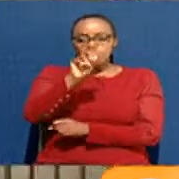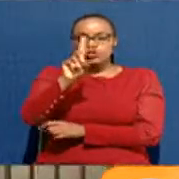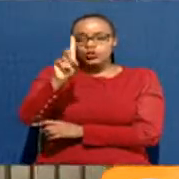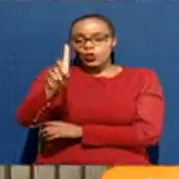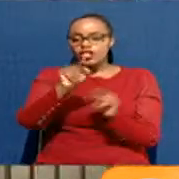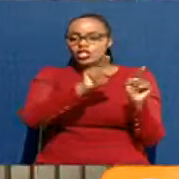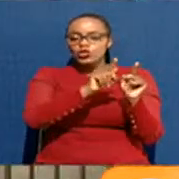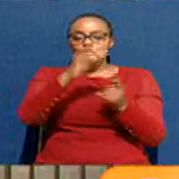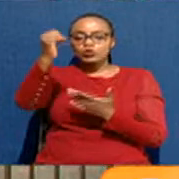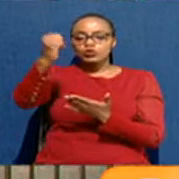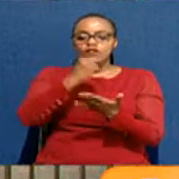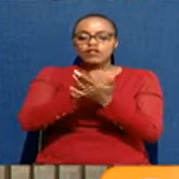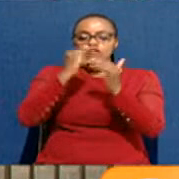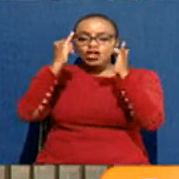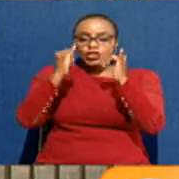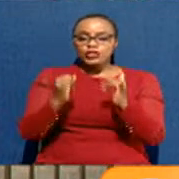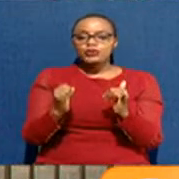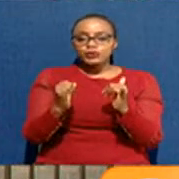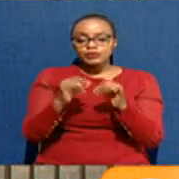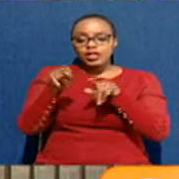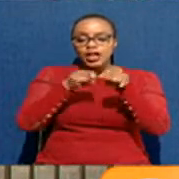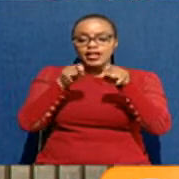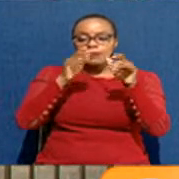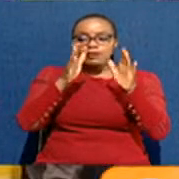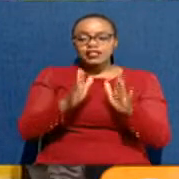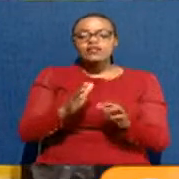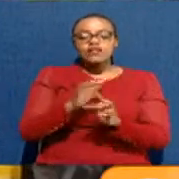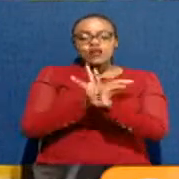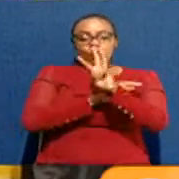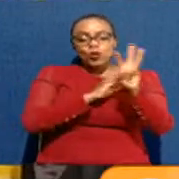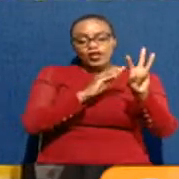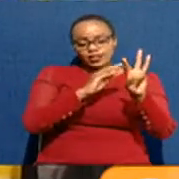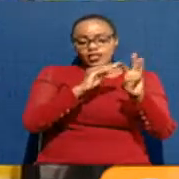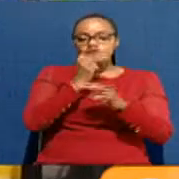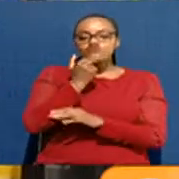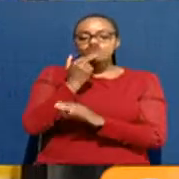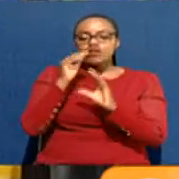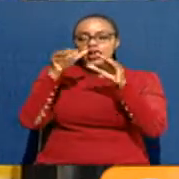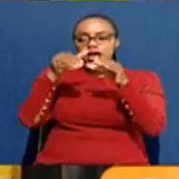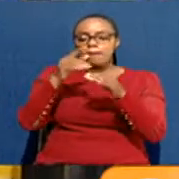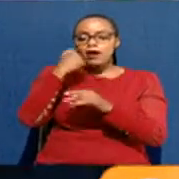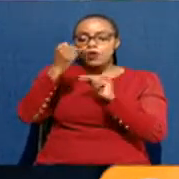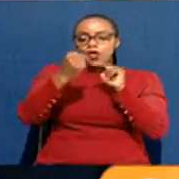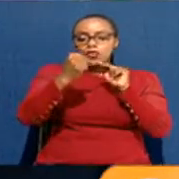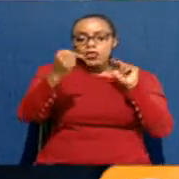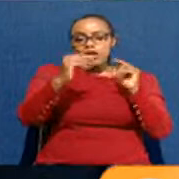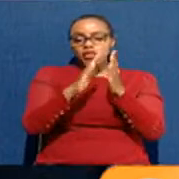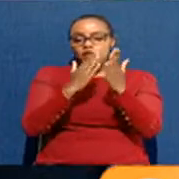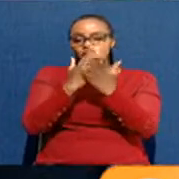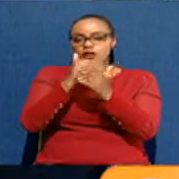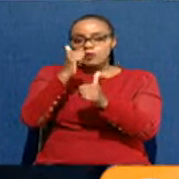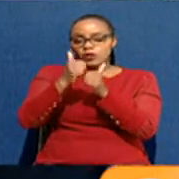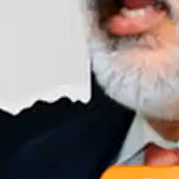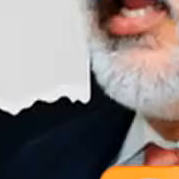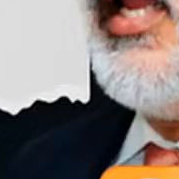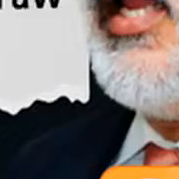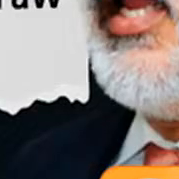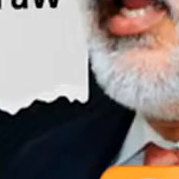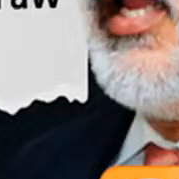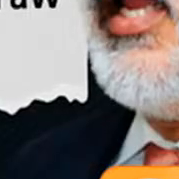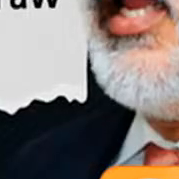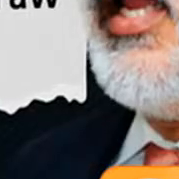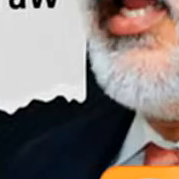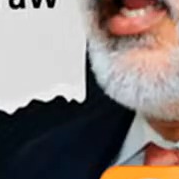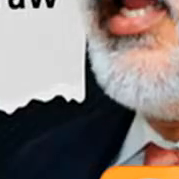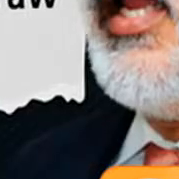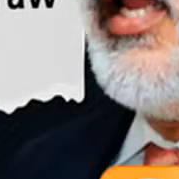also appointed a new administrator. West Kenya Sugar Company, on their part, were against the appeal filed by the two on the grounds